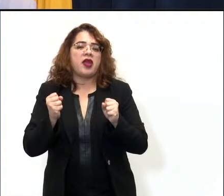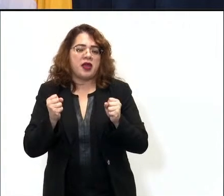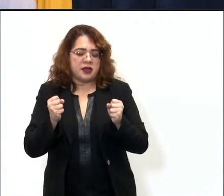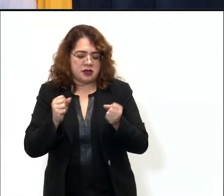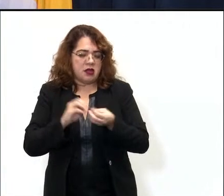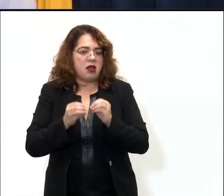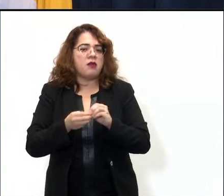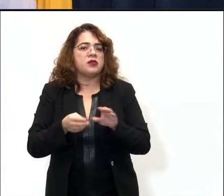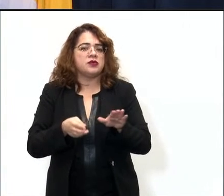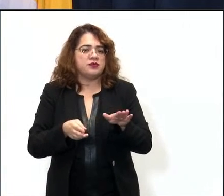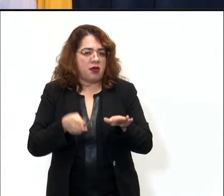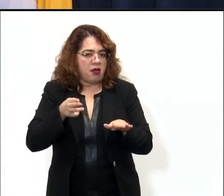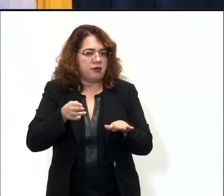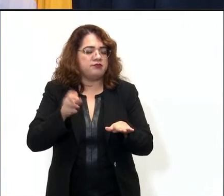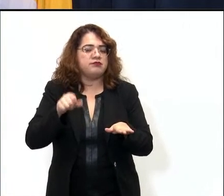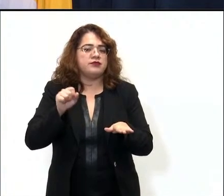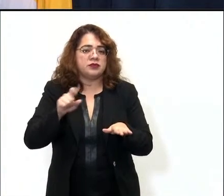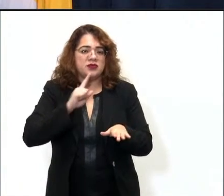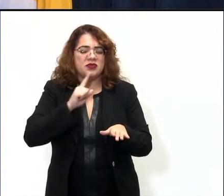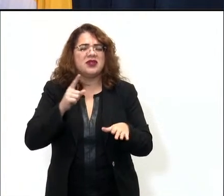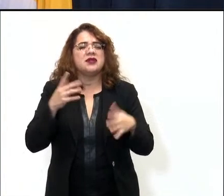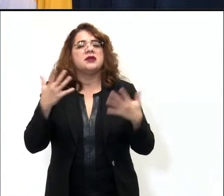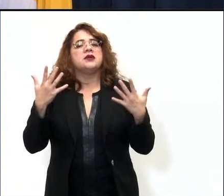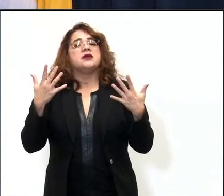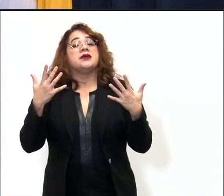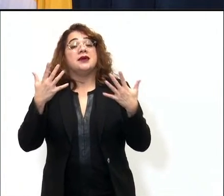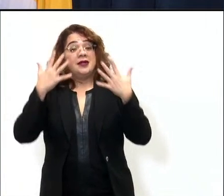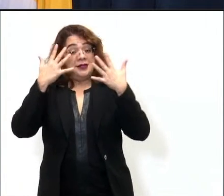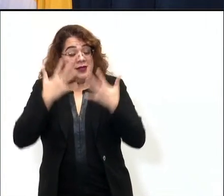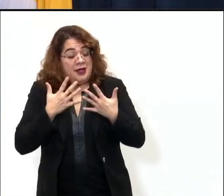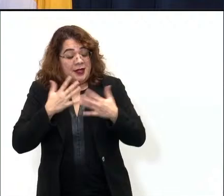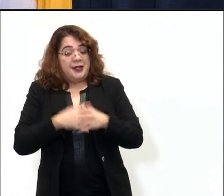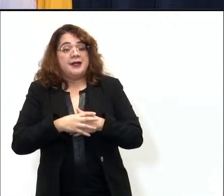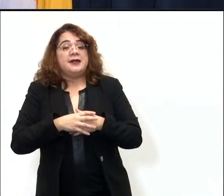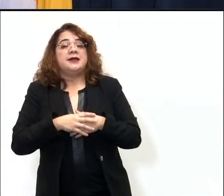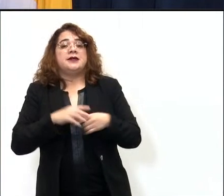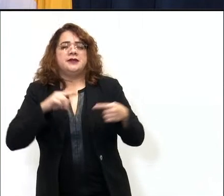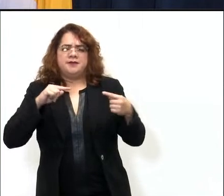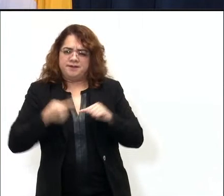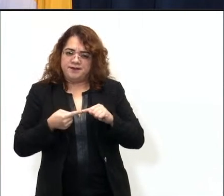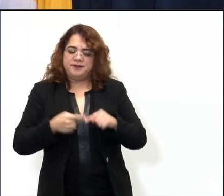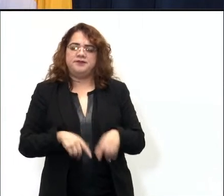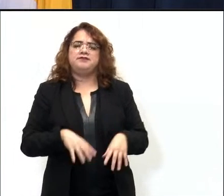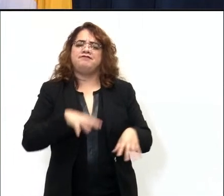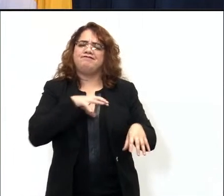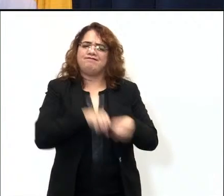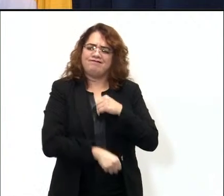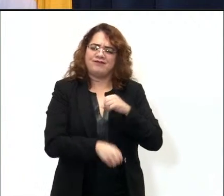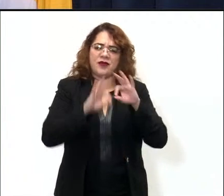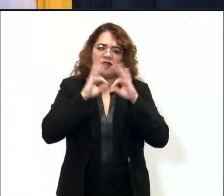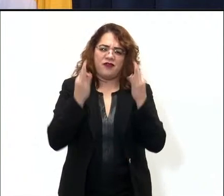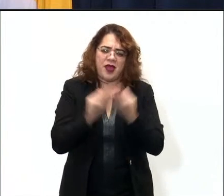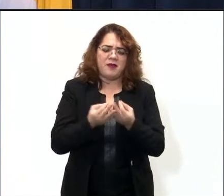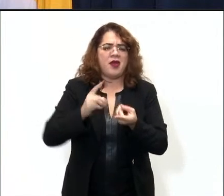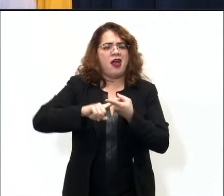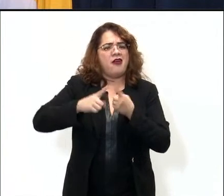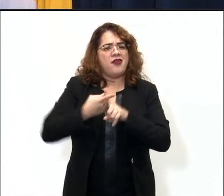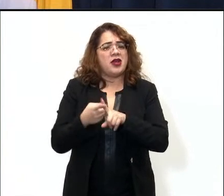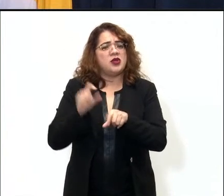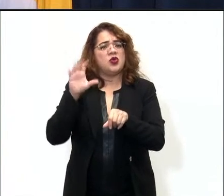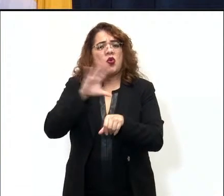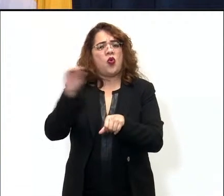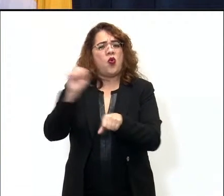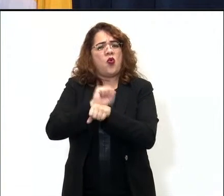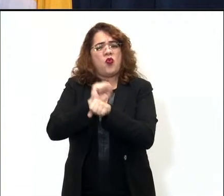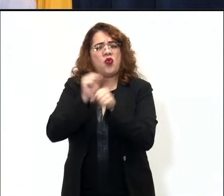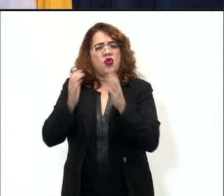difficult time for our families and our friends and our communities, coworkers. We have seen